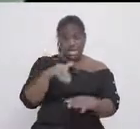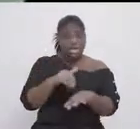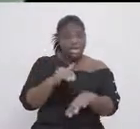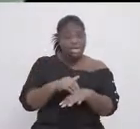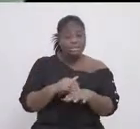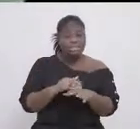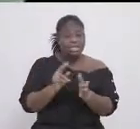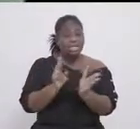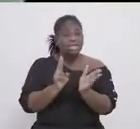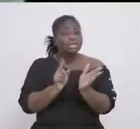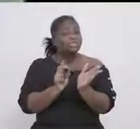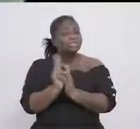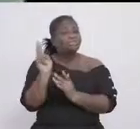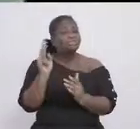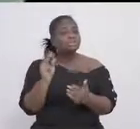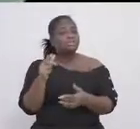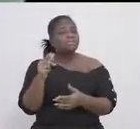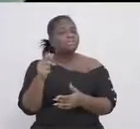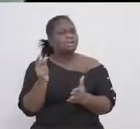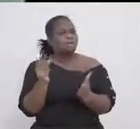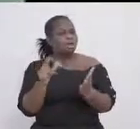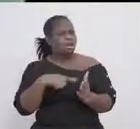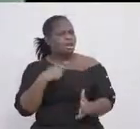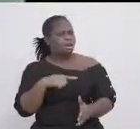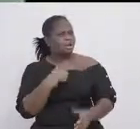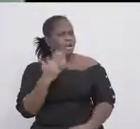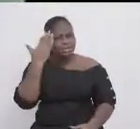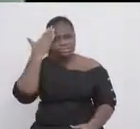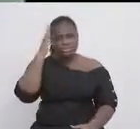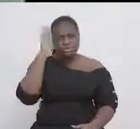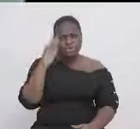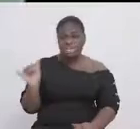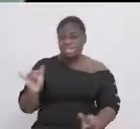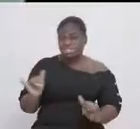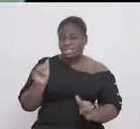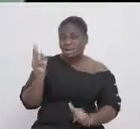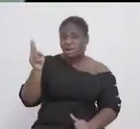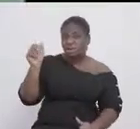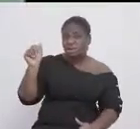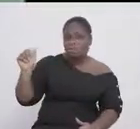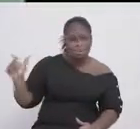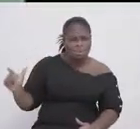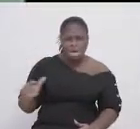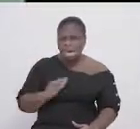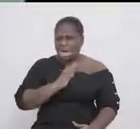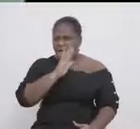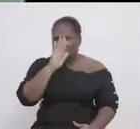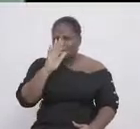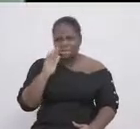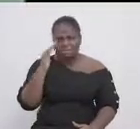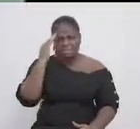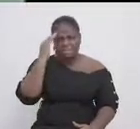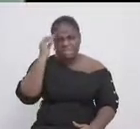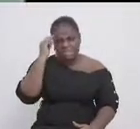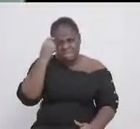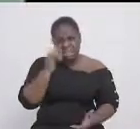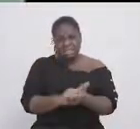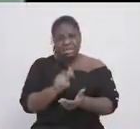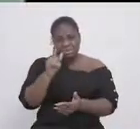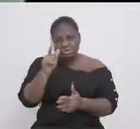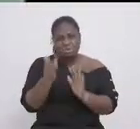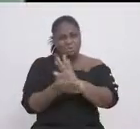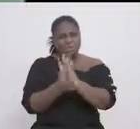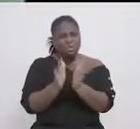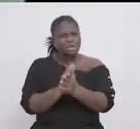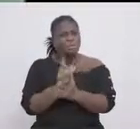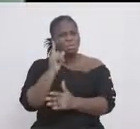didn't associate technology with you at all. I think we were in the same hall many, many years ago. I didn't think that you were going to become one of the leading